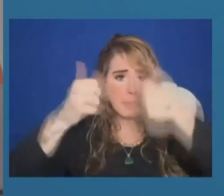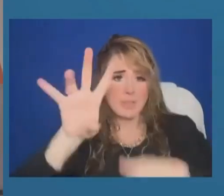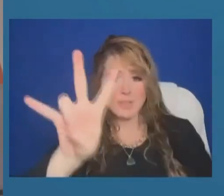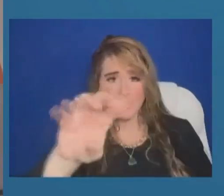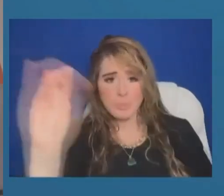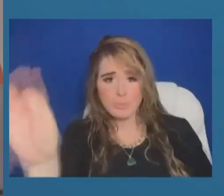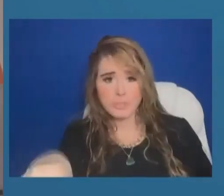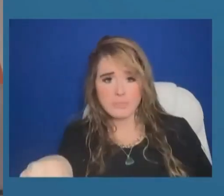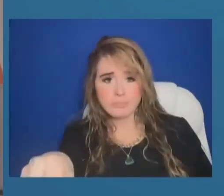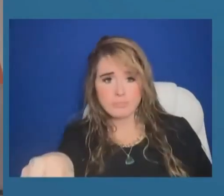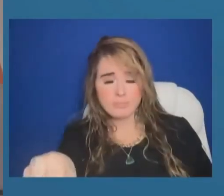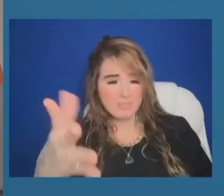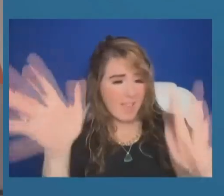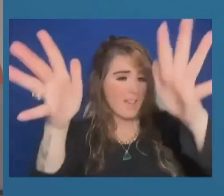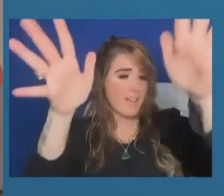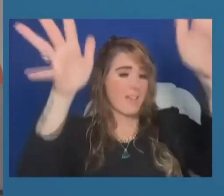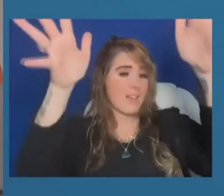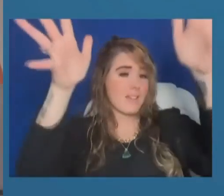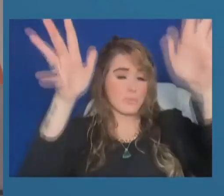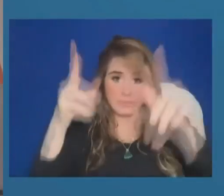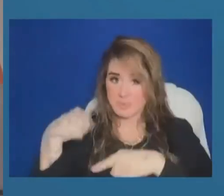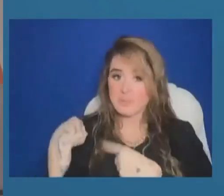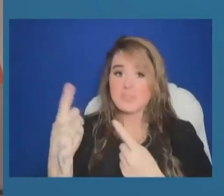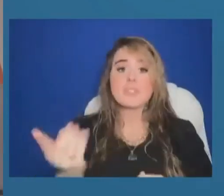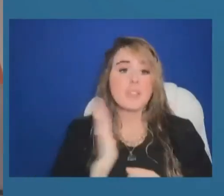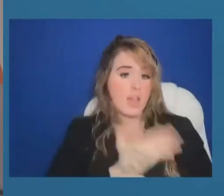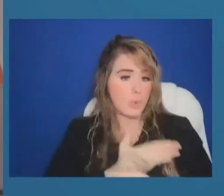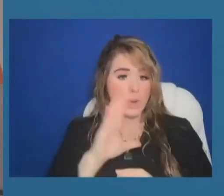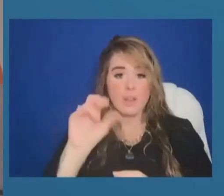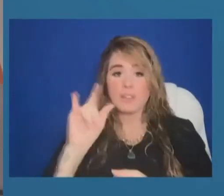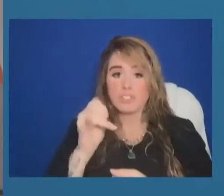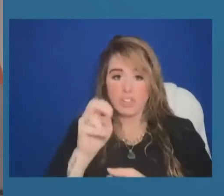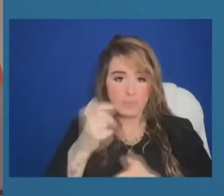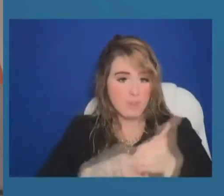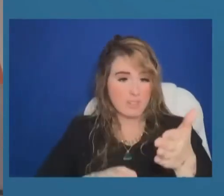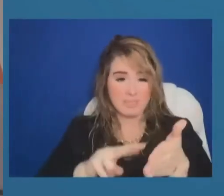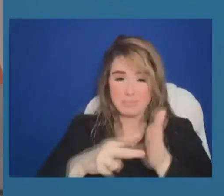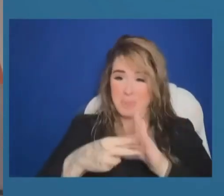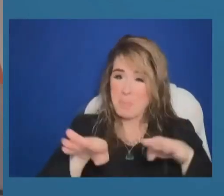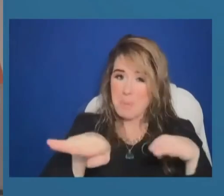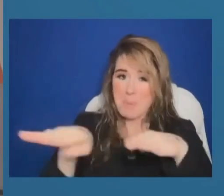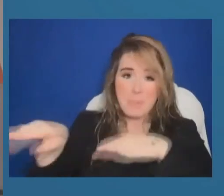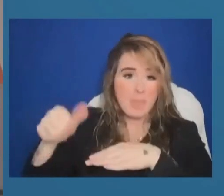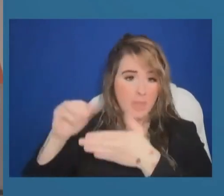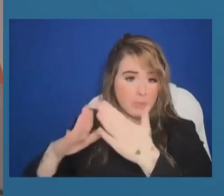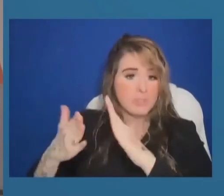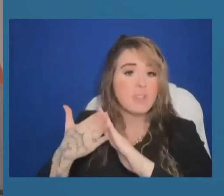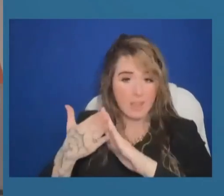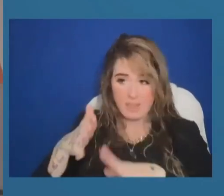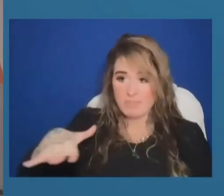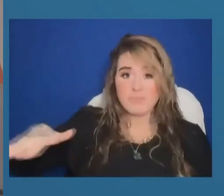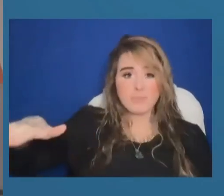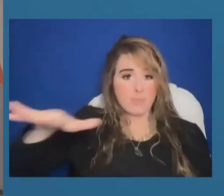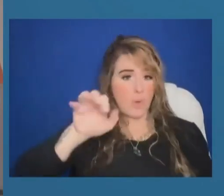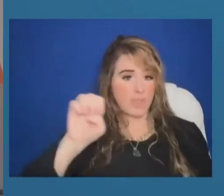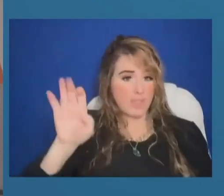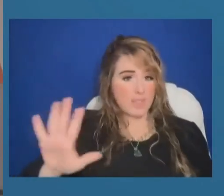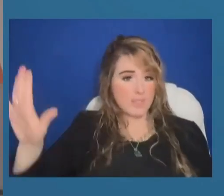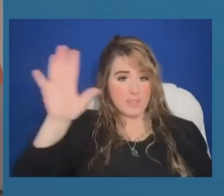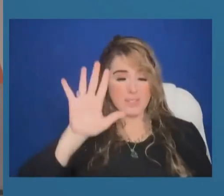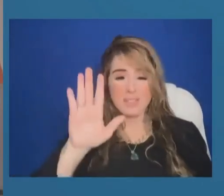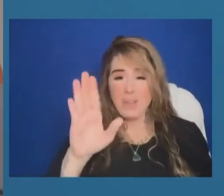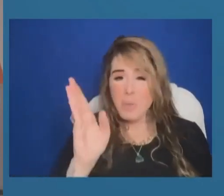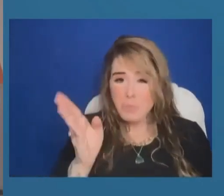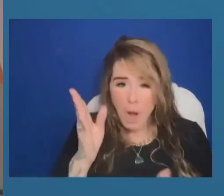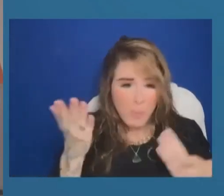since congestion pricing, far outpacing the other cities on the East Coast. Broadway